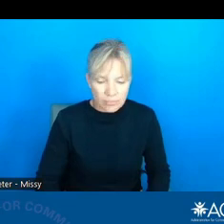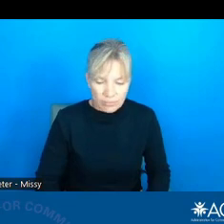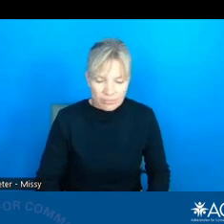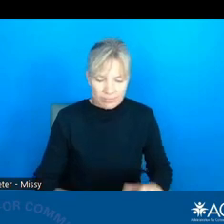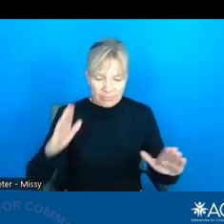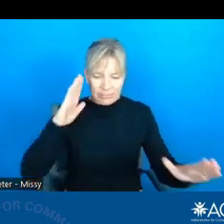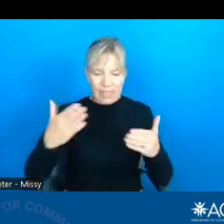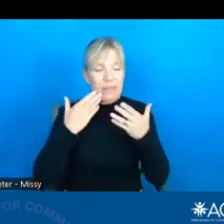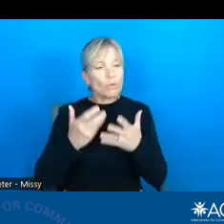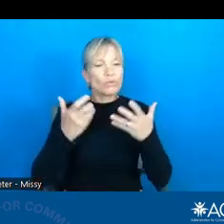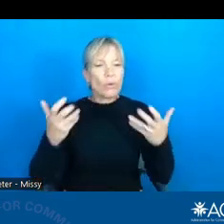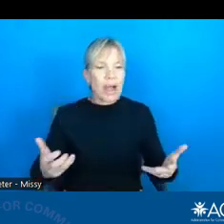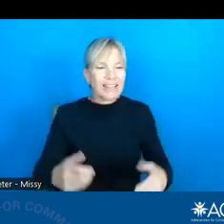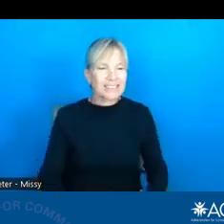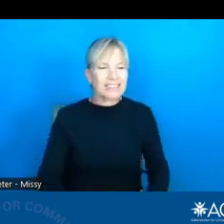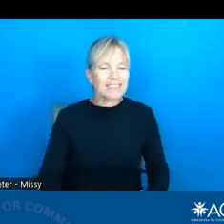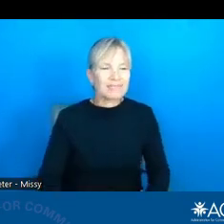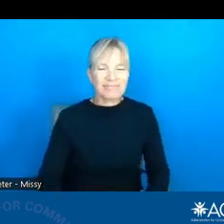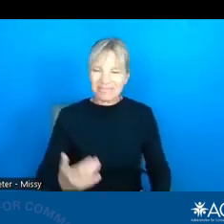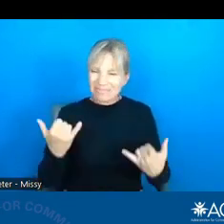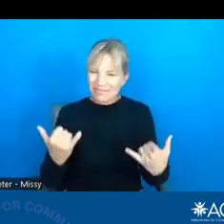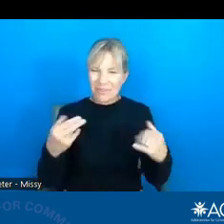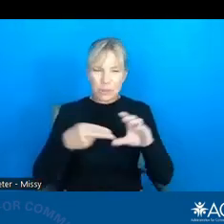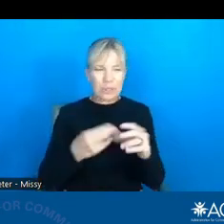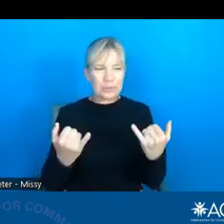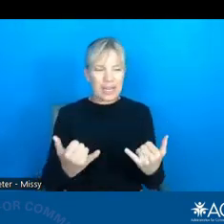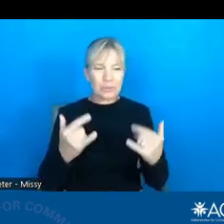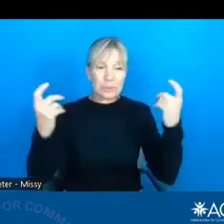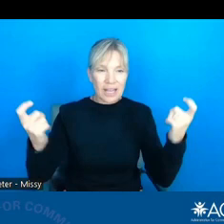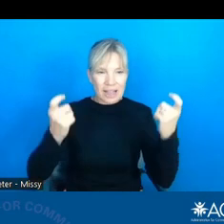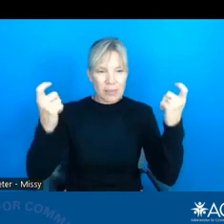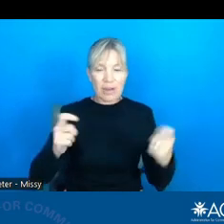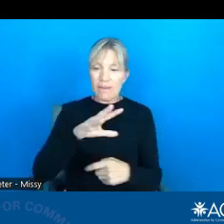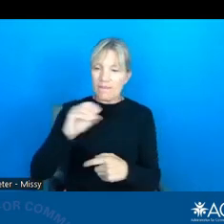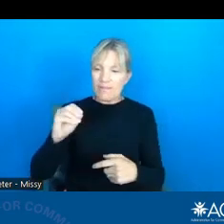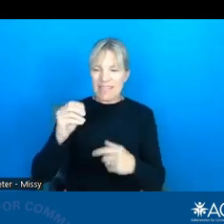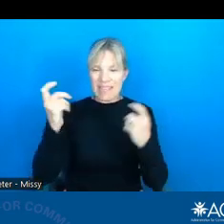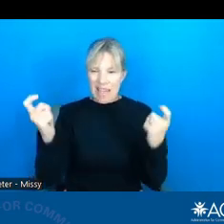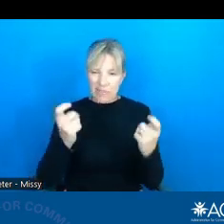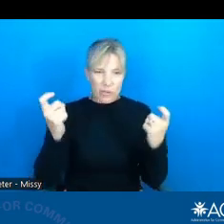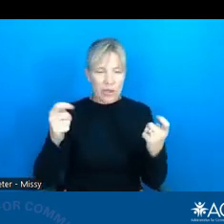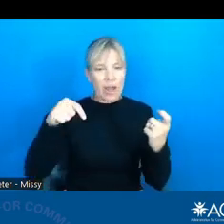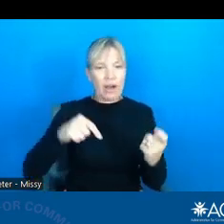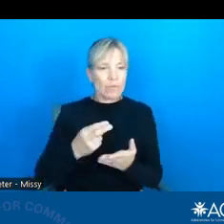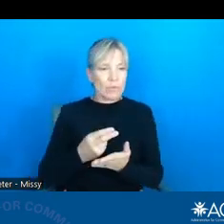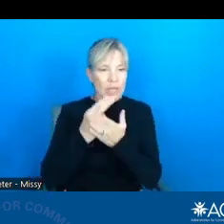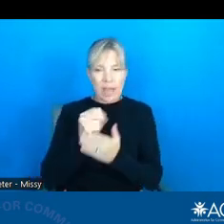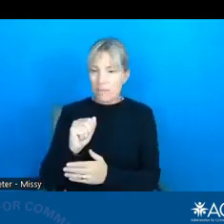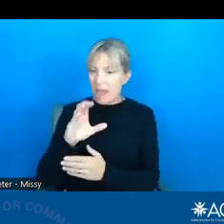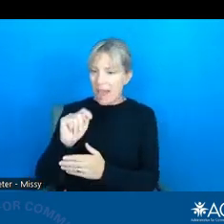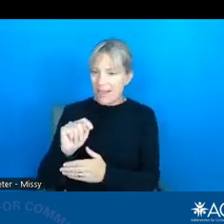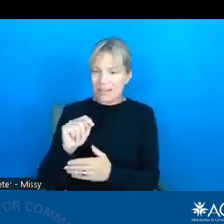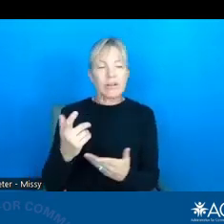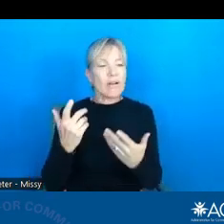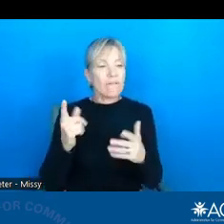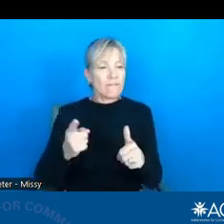Hi, thank you so much for joining us today to celebrate the 50th anniversary of the Rehabilitation Act. Let